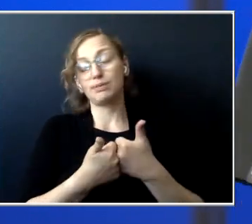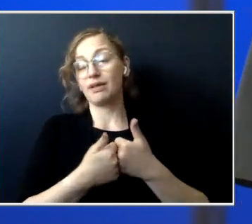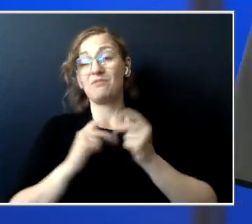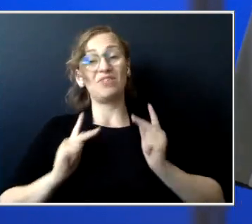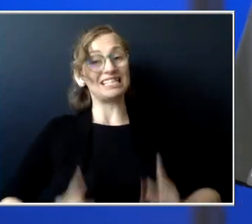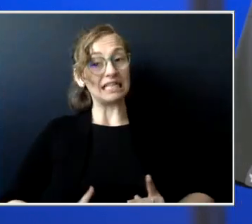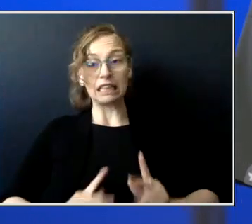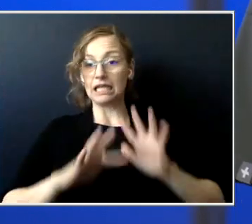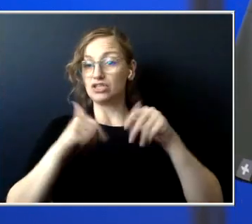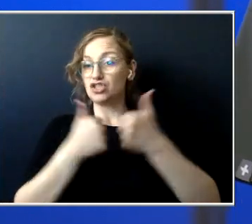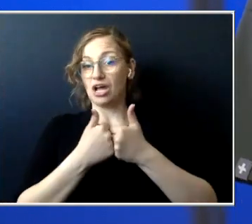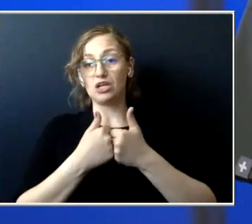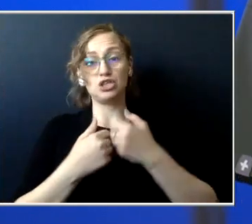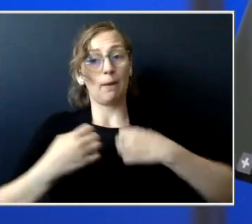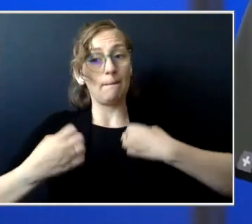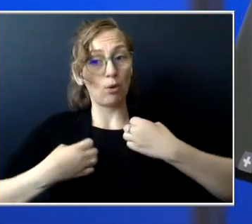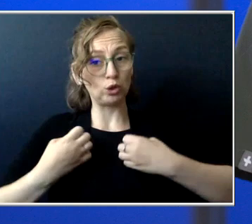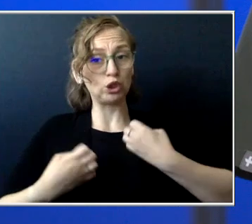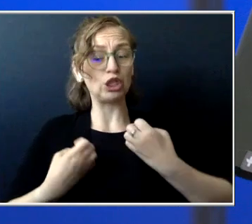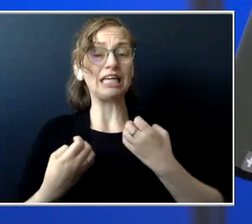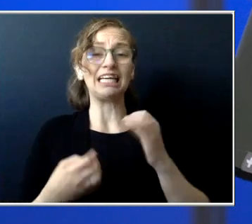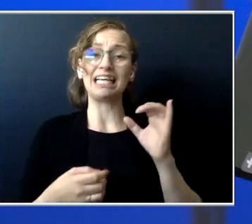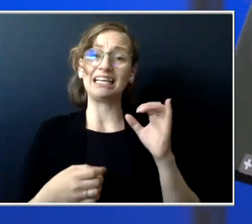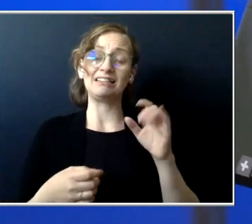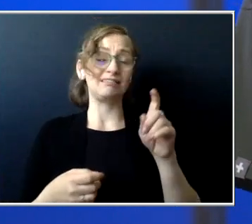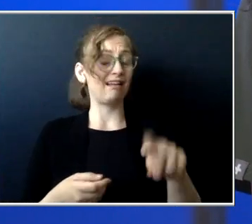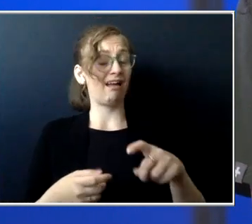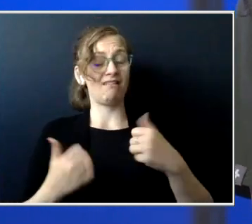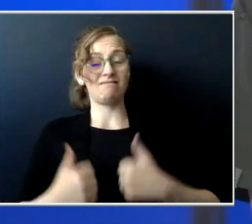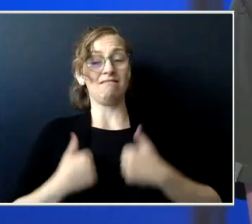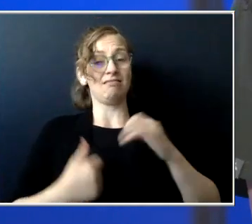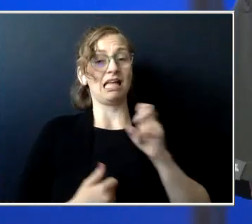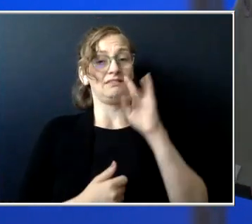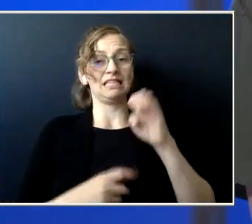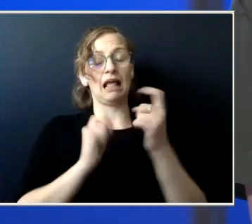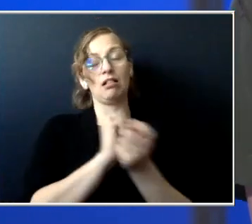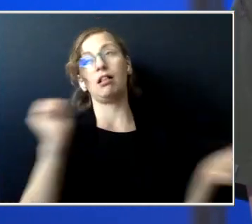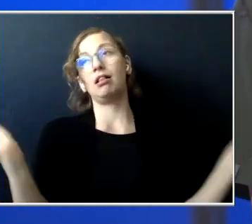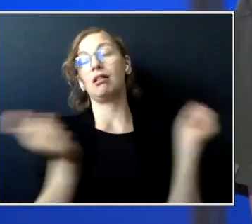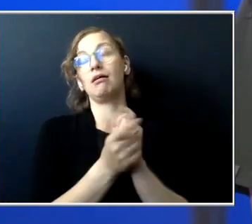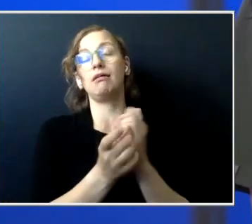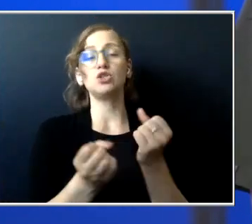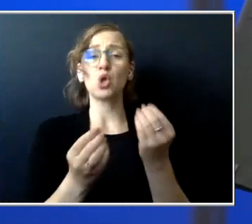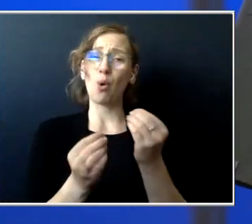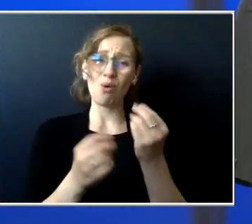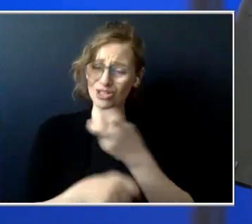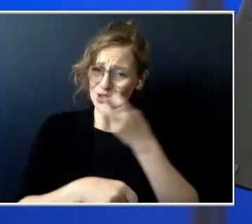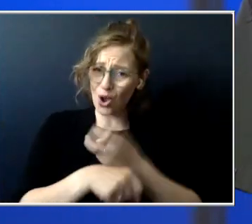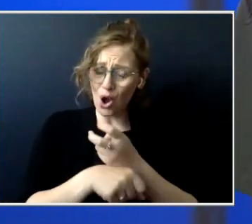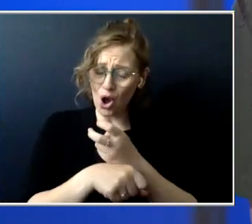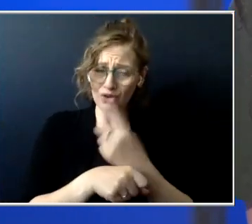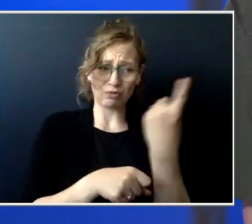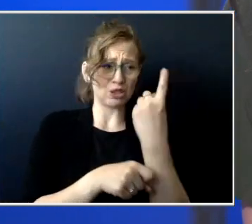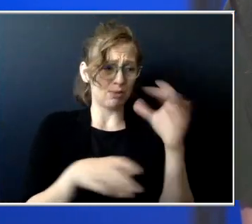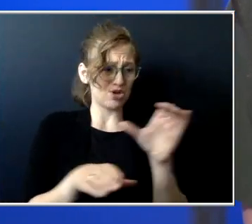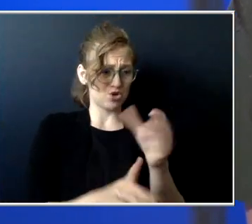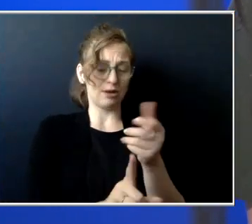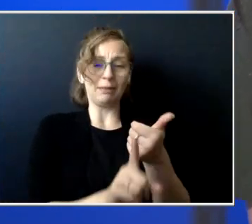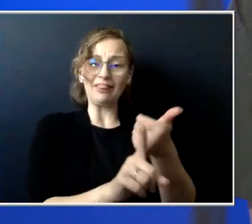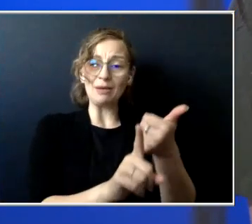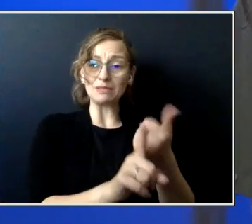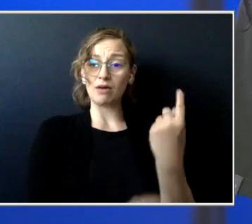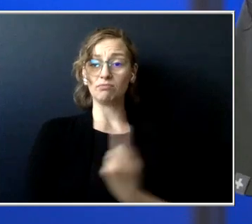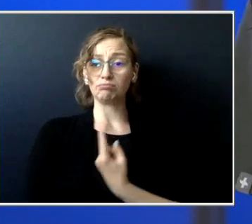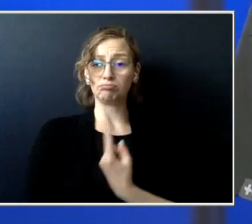once you get this device, so it's really hard for people to do it on their own. And we have had patients that have done it on their own, but